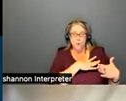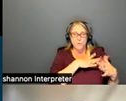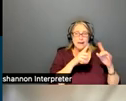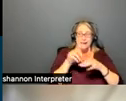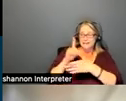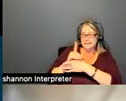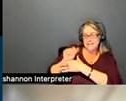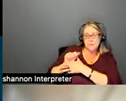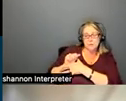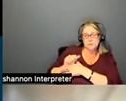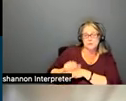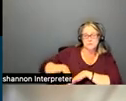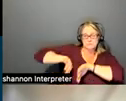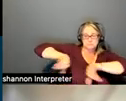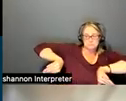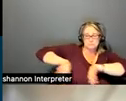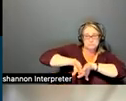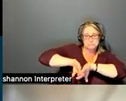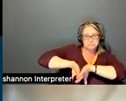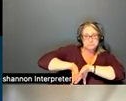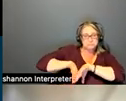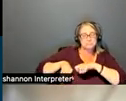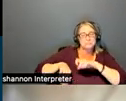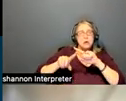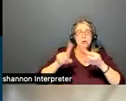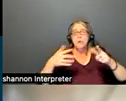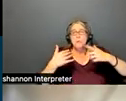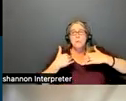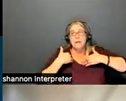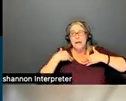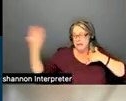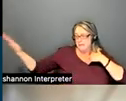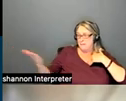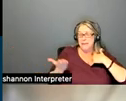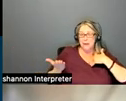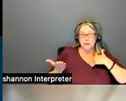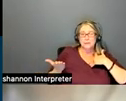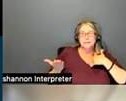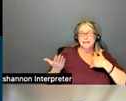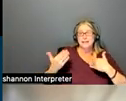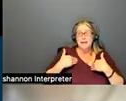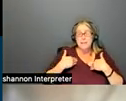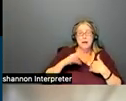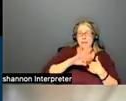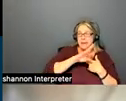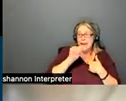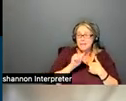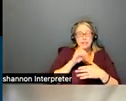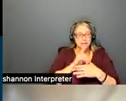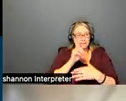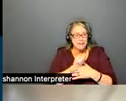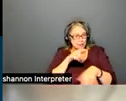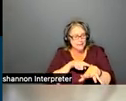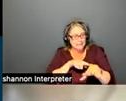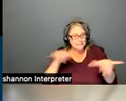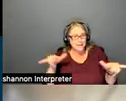disabled. What are some of the cultural implications that I am carrying with me about being Asian and disabled?